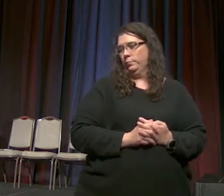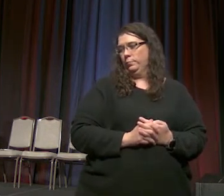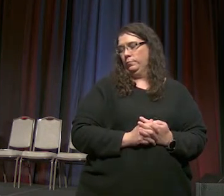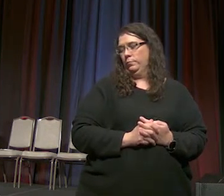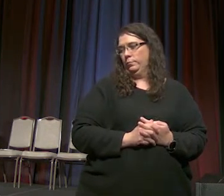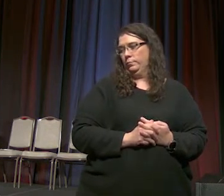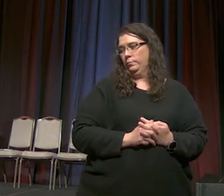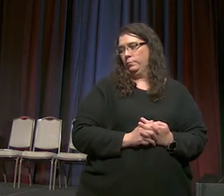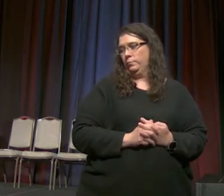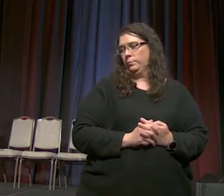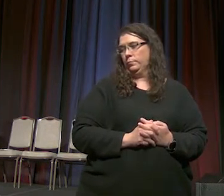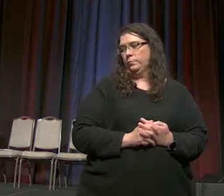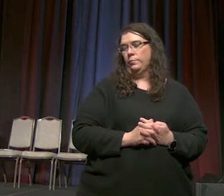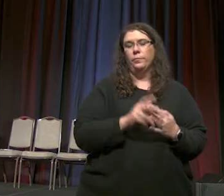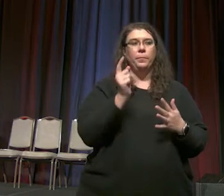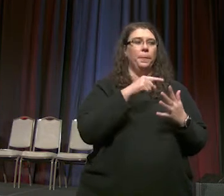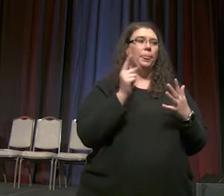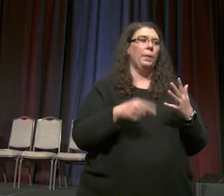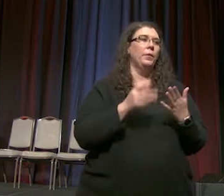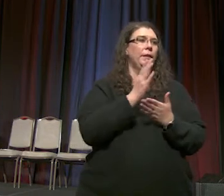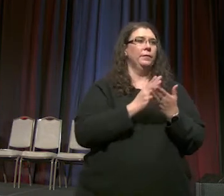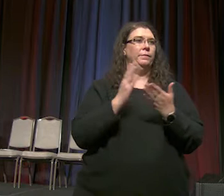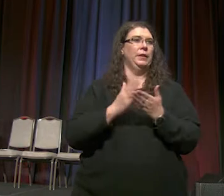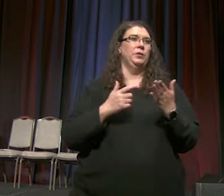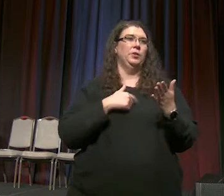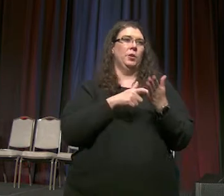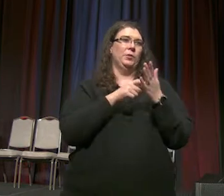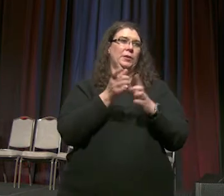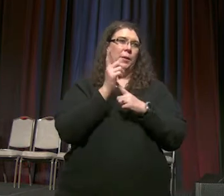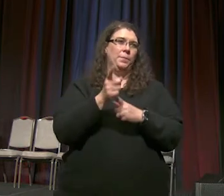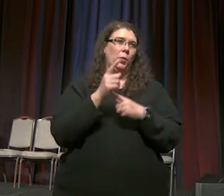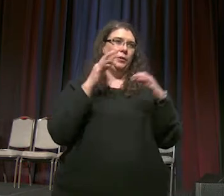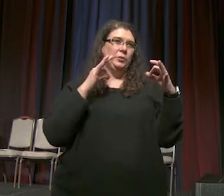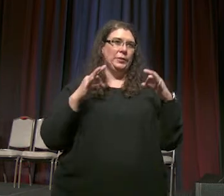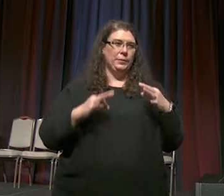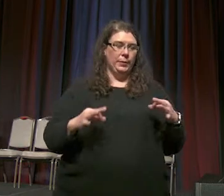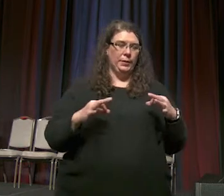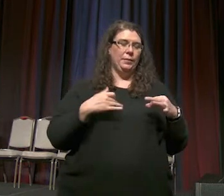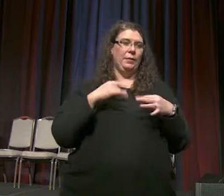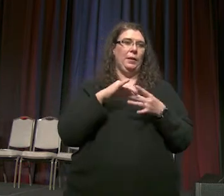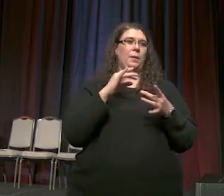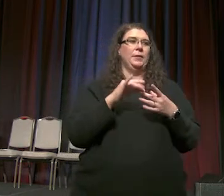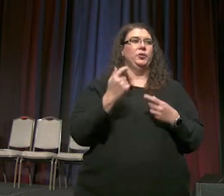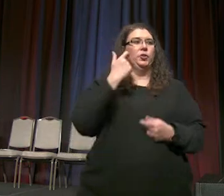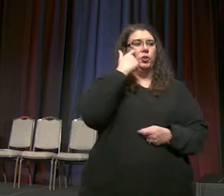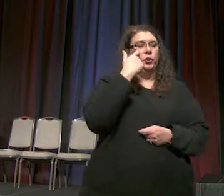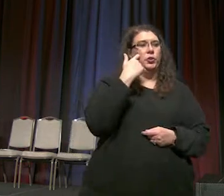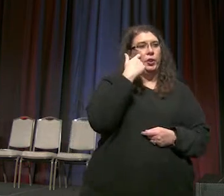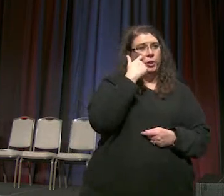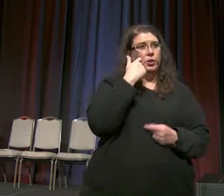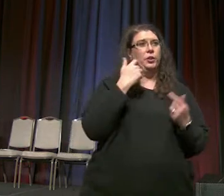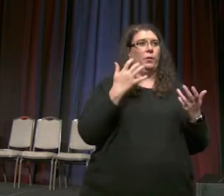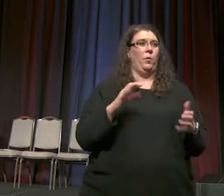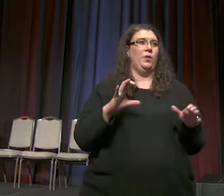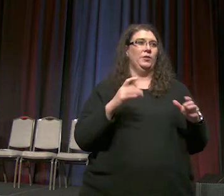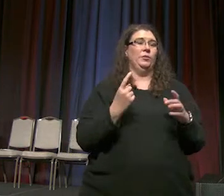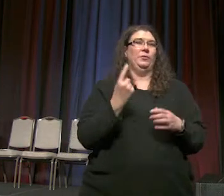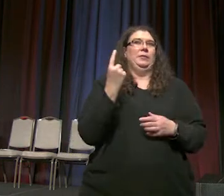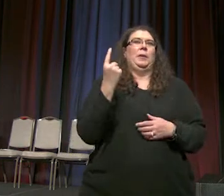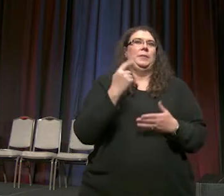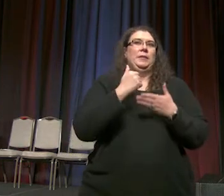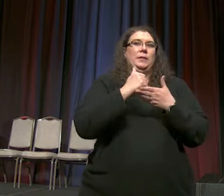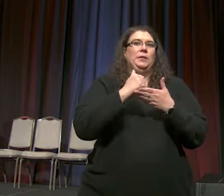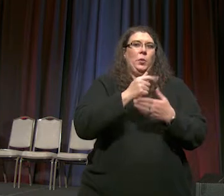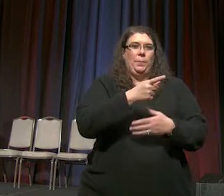There's a couple of other features I'd like to take a moment to explain. I mentioned earlier that we wanted to do something to help